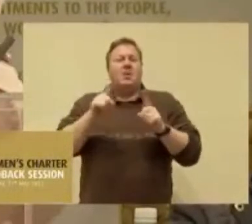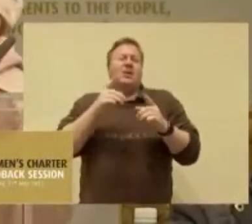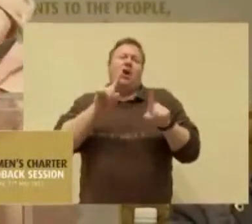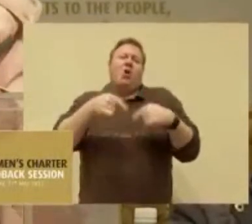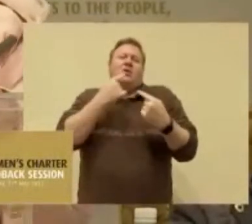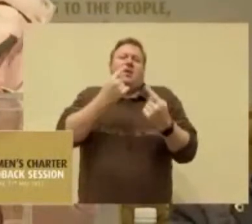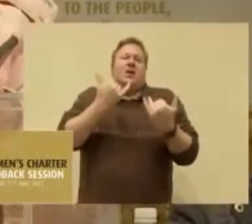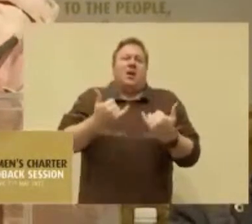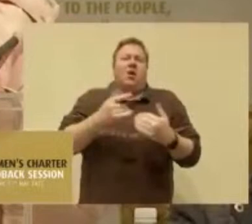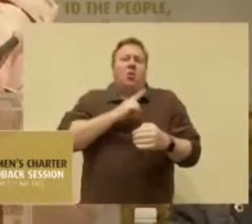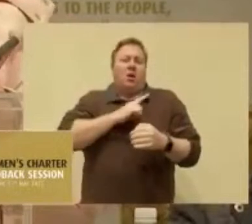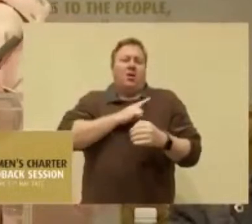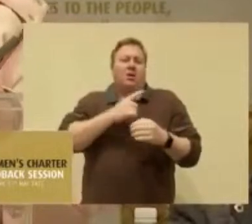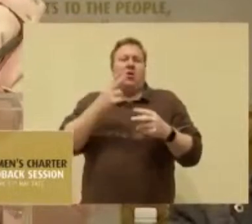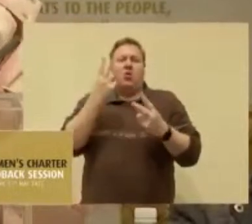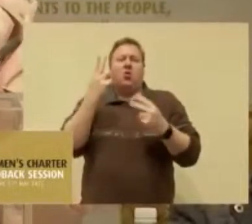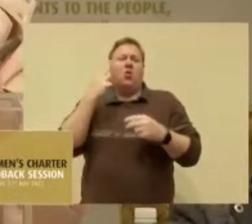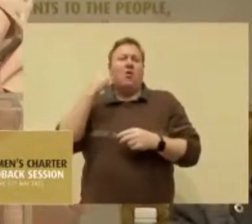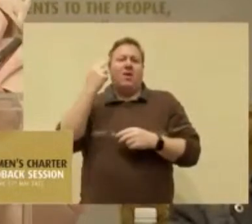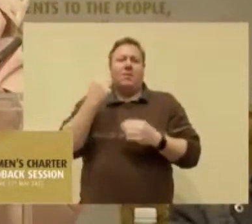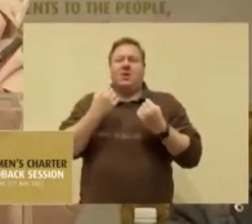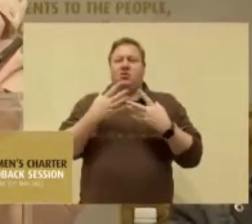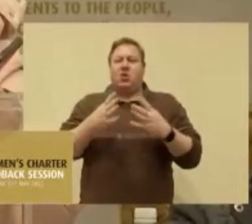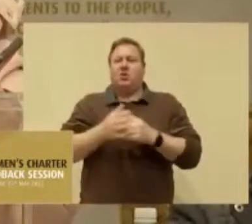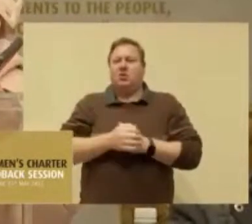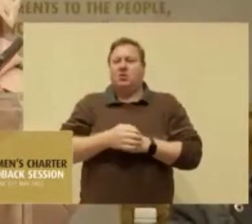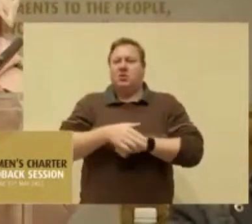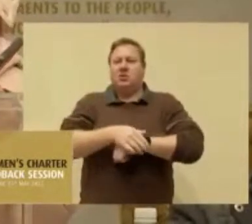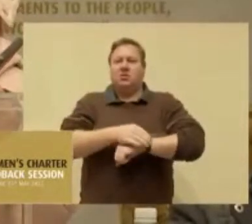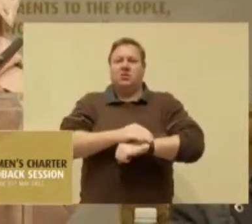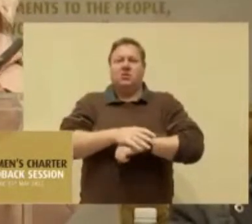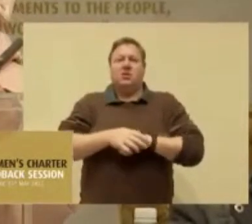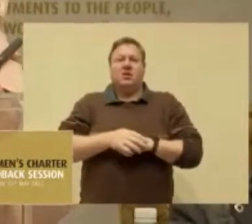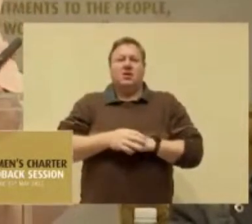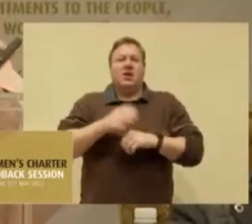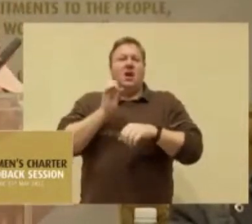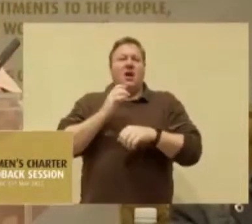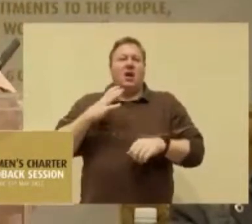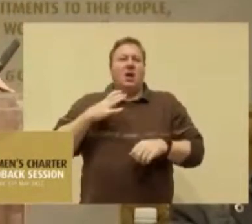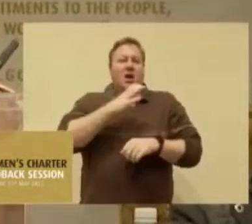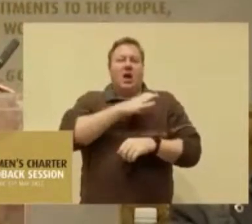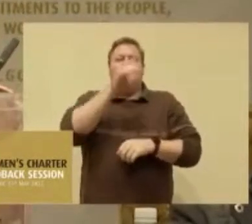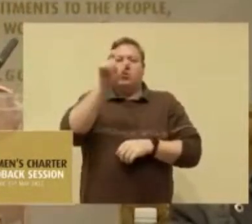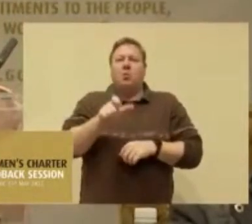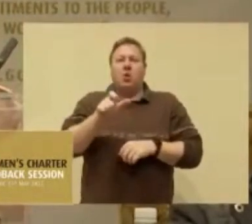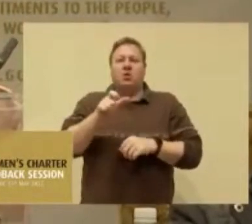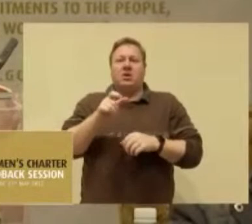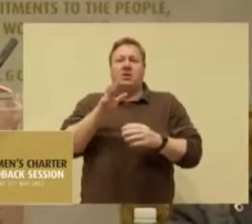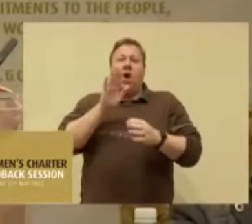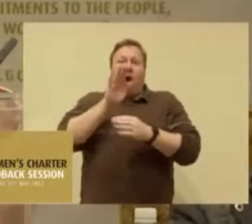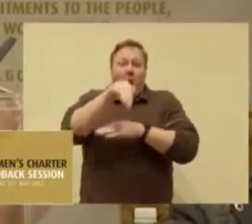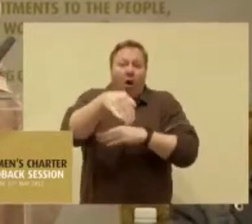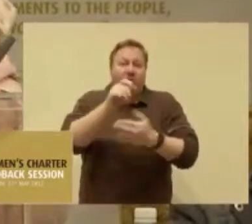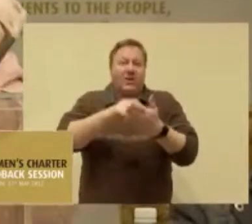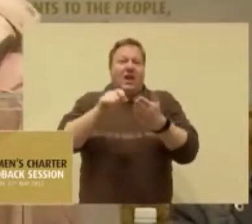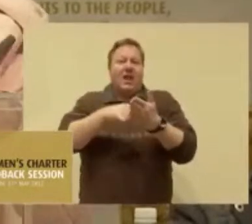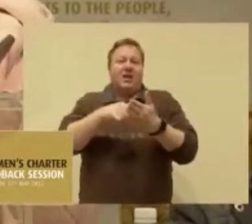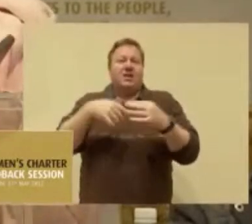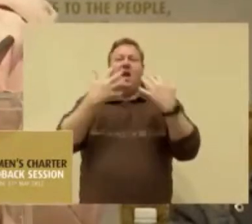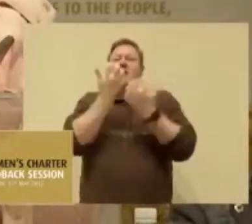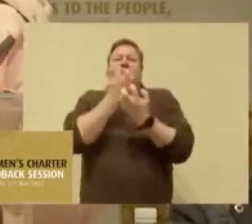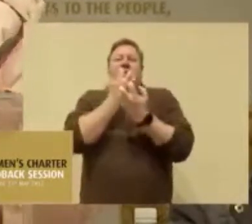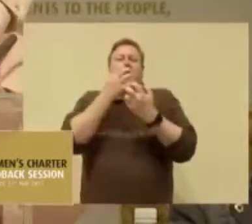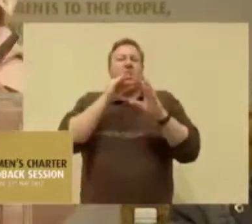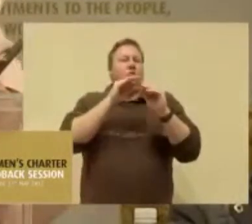before we had this problem of counselors that after you have elected them they are afraid to speak to you i don't know what is